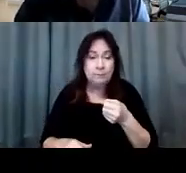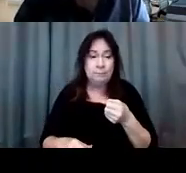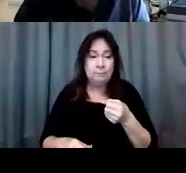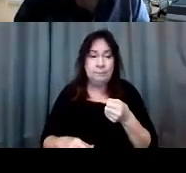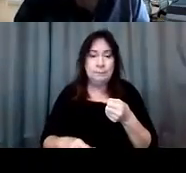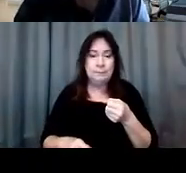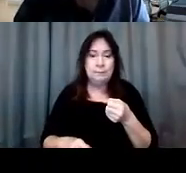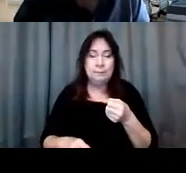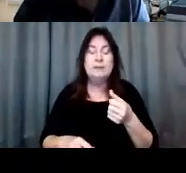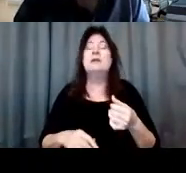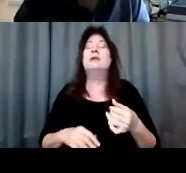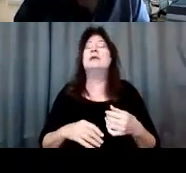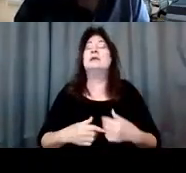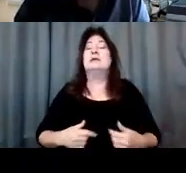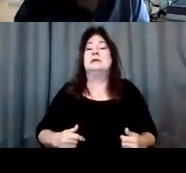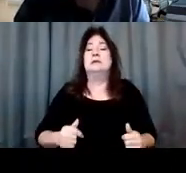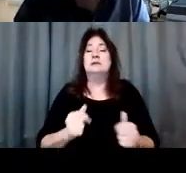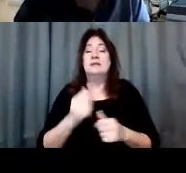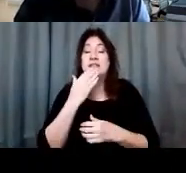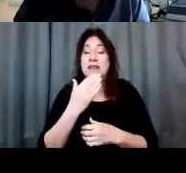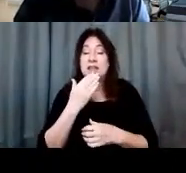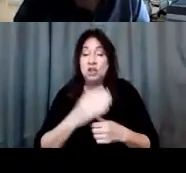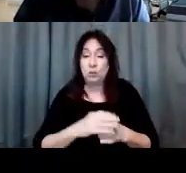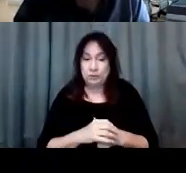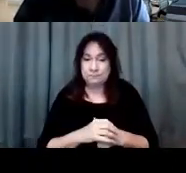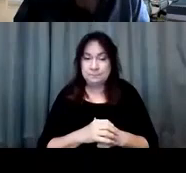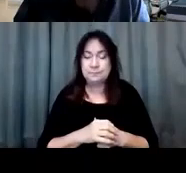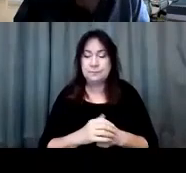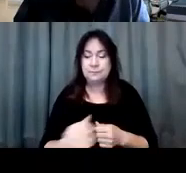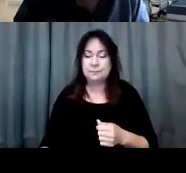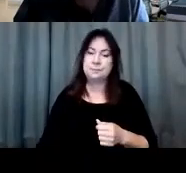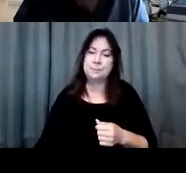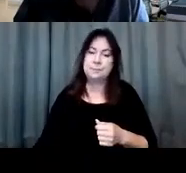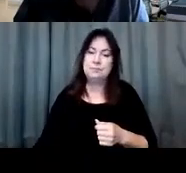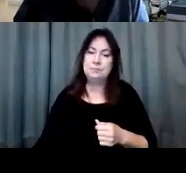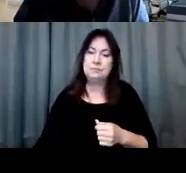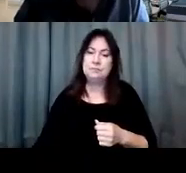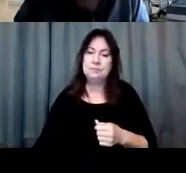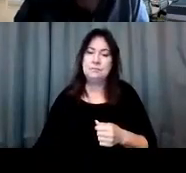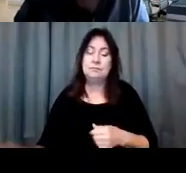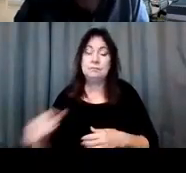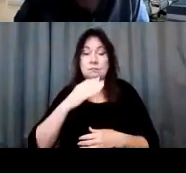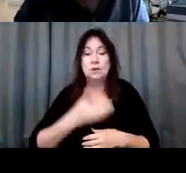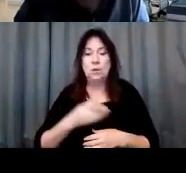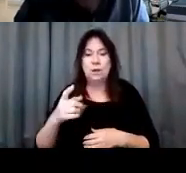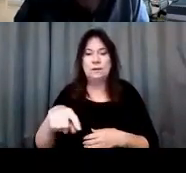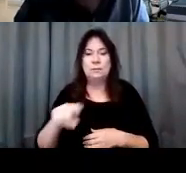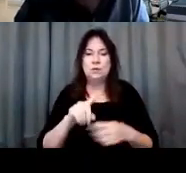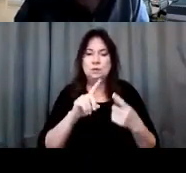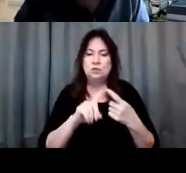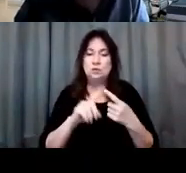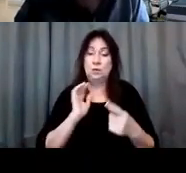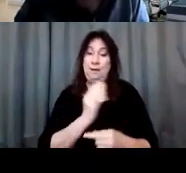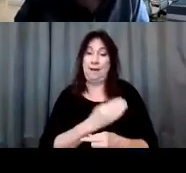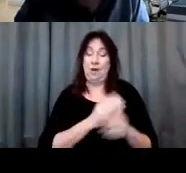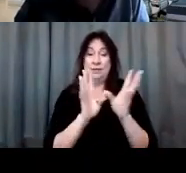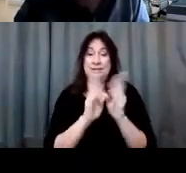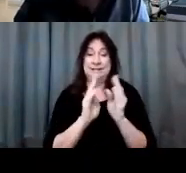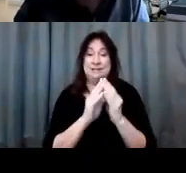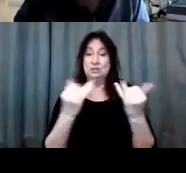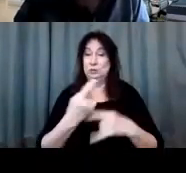I'd like to thank you and welcome you to our session